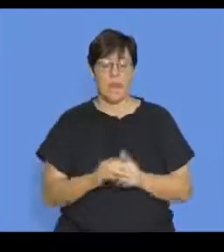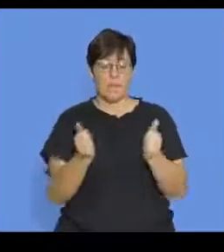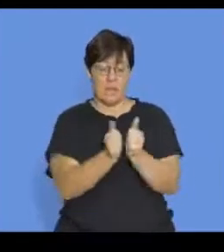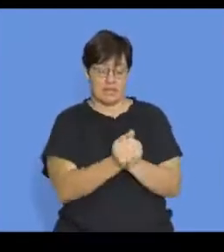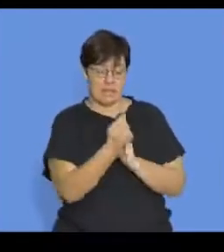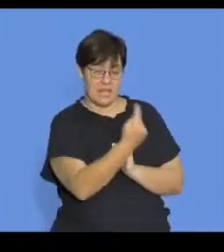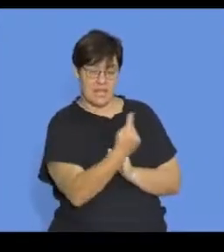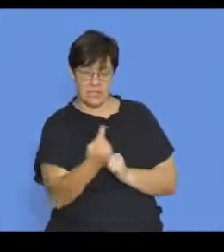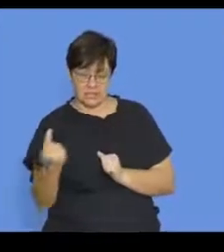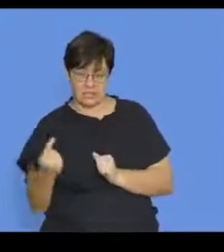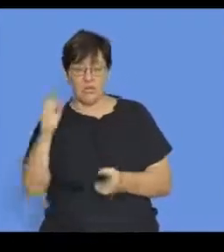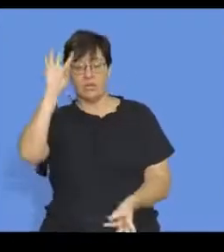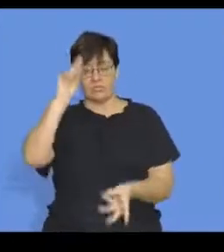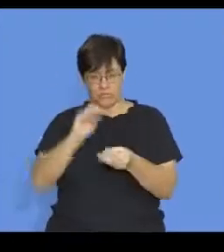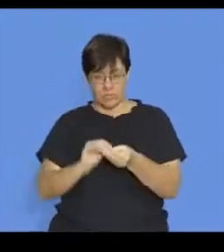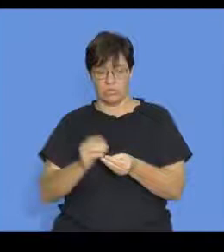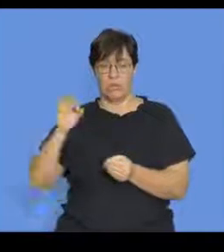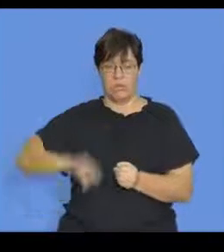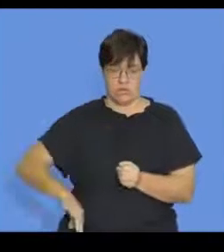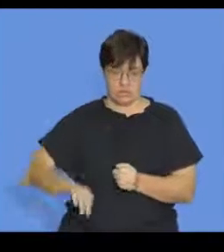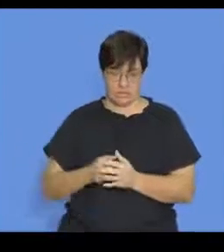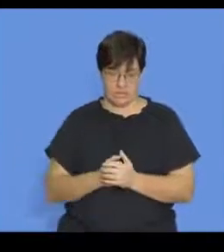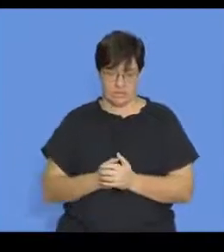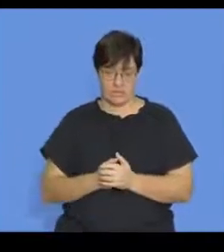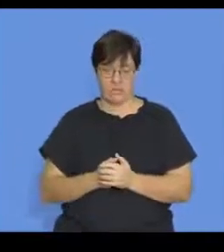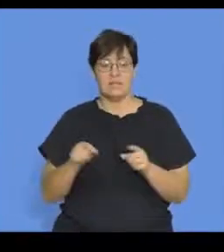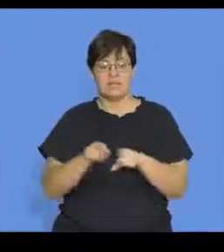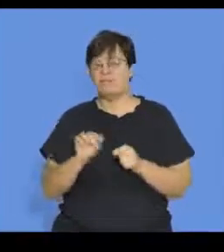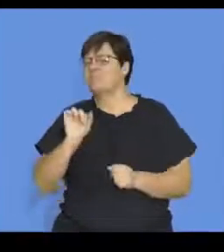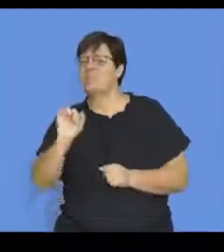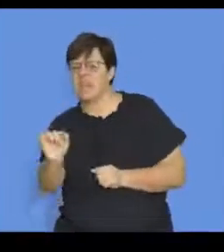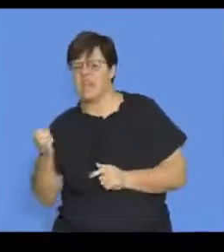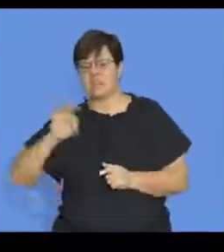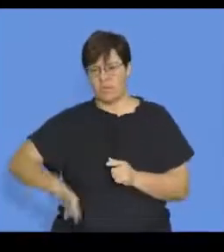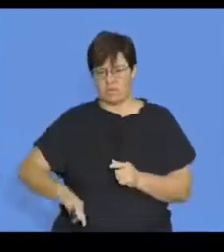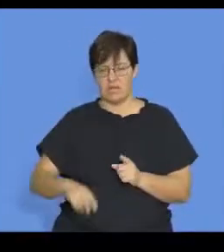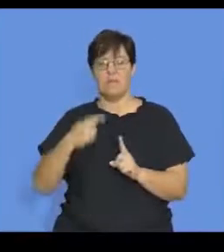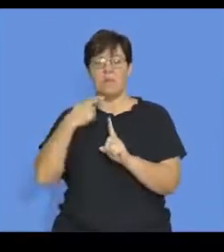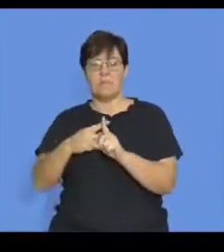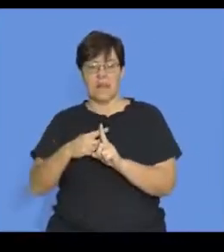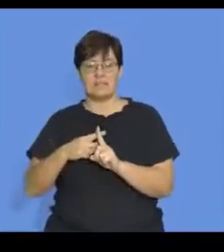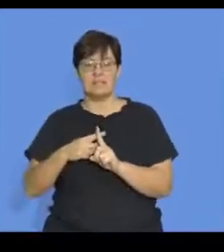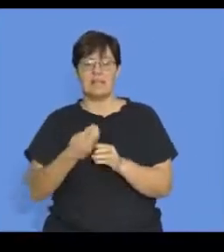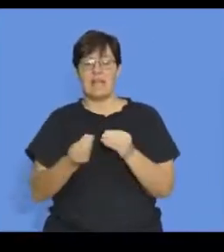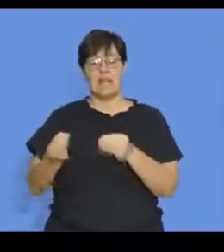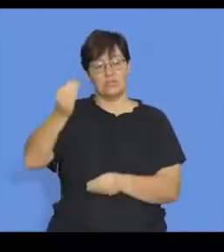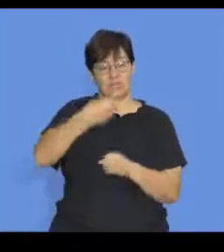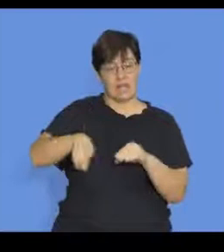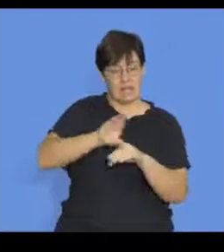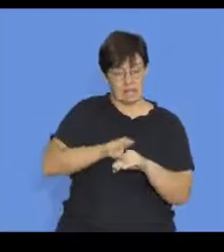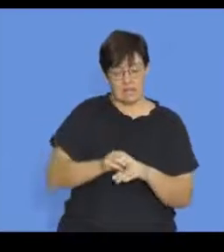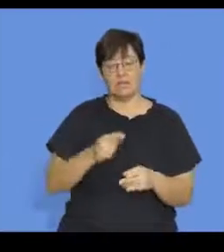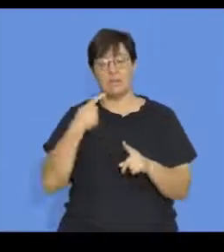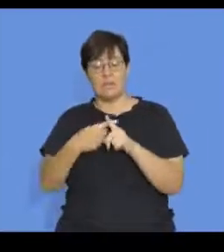indicate each partner's total earnings, in other words, their salary, plus their interest